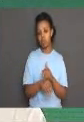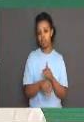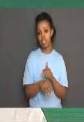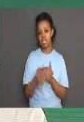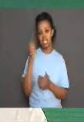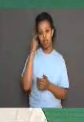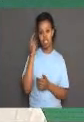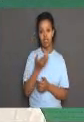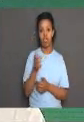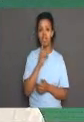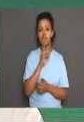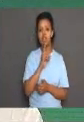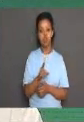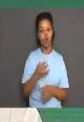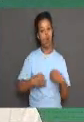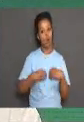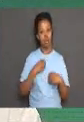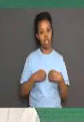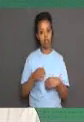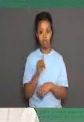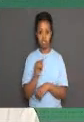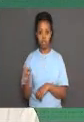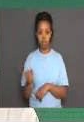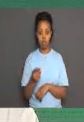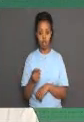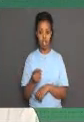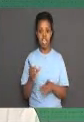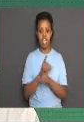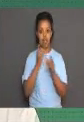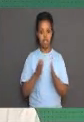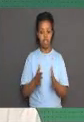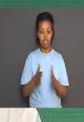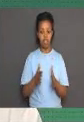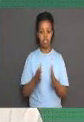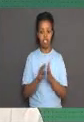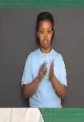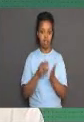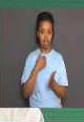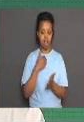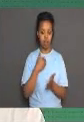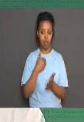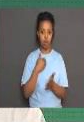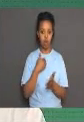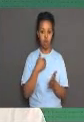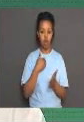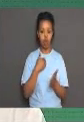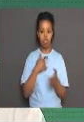thought that organisms with similar anatomical features are closely